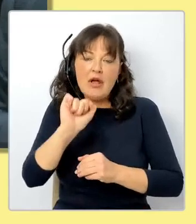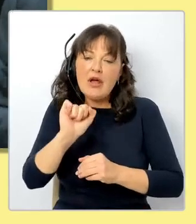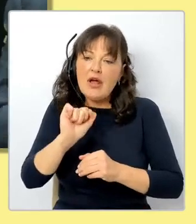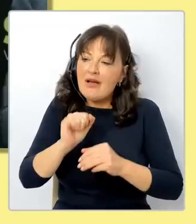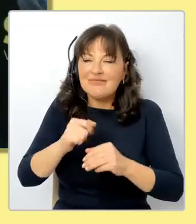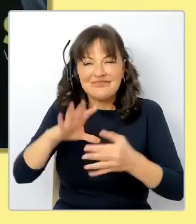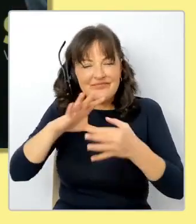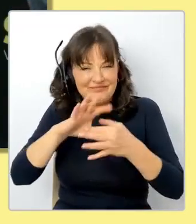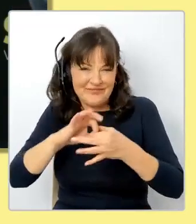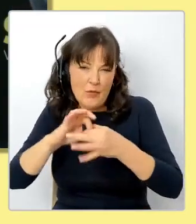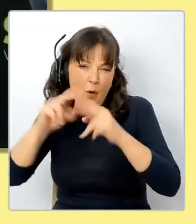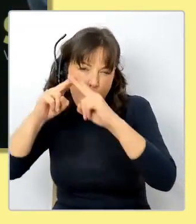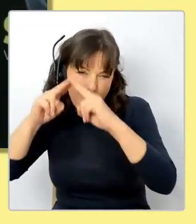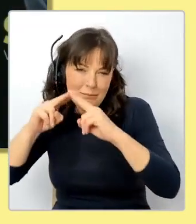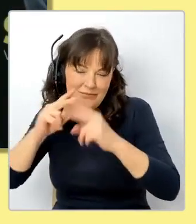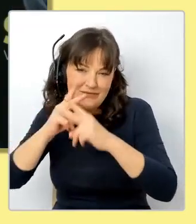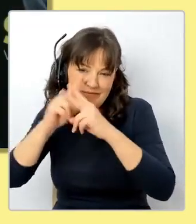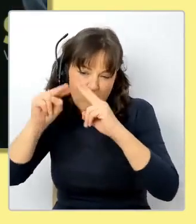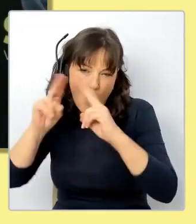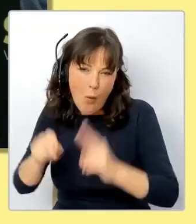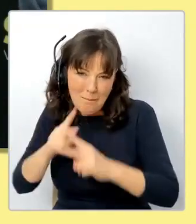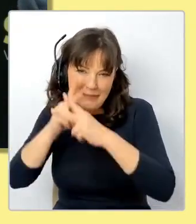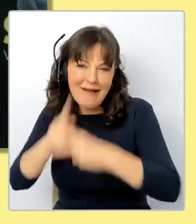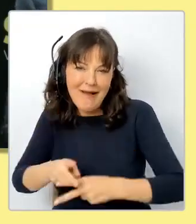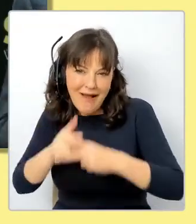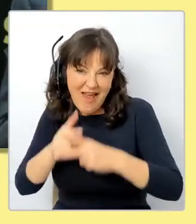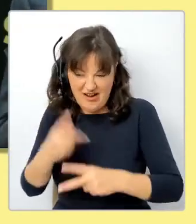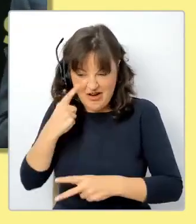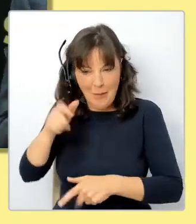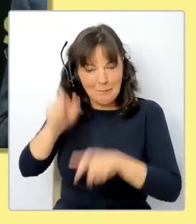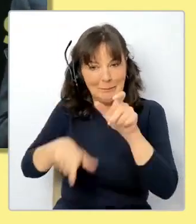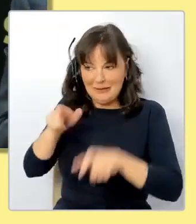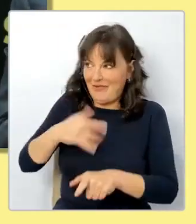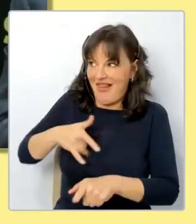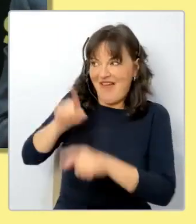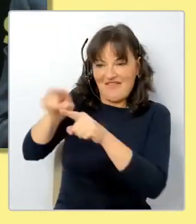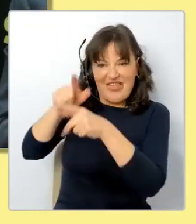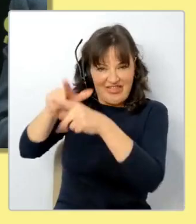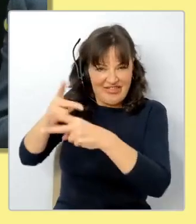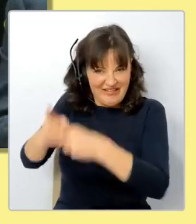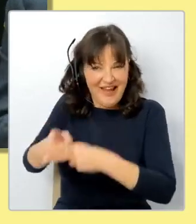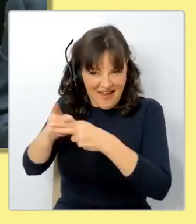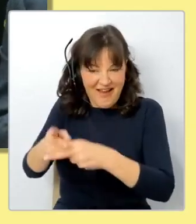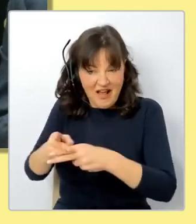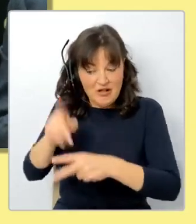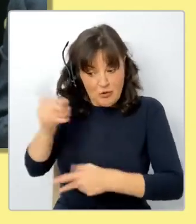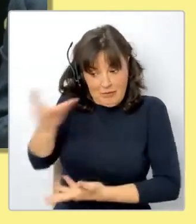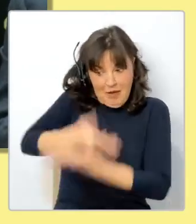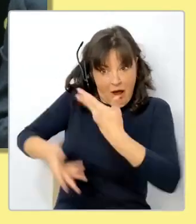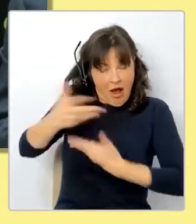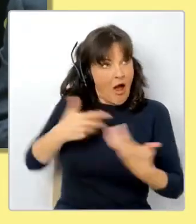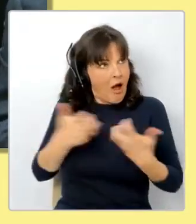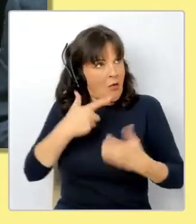young people this morning who were telling me about, you know, various ways that, you know, that had impacted on their lives and this and the